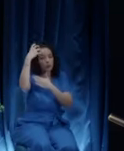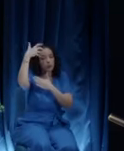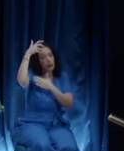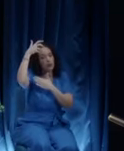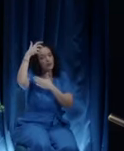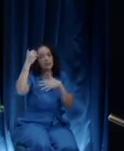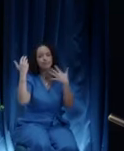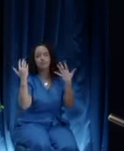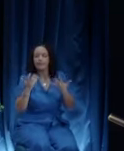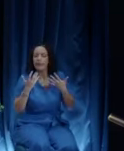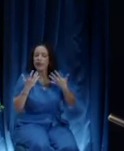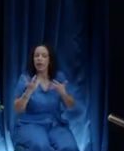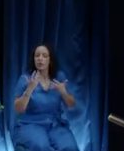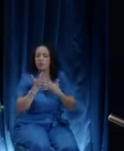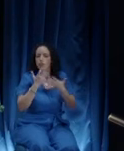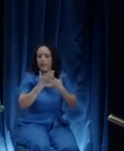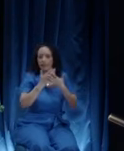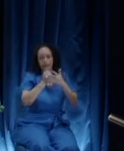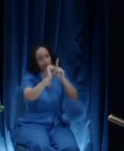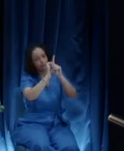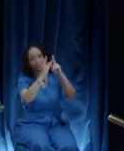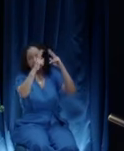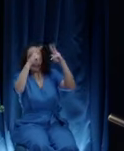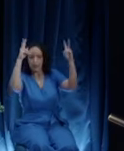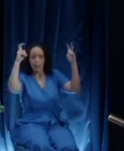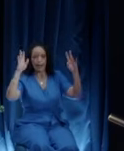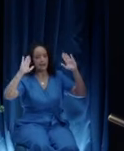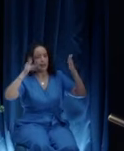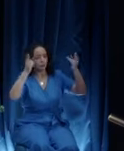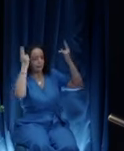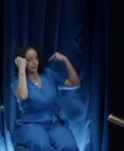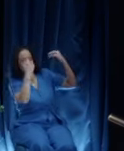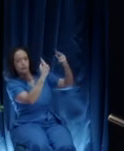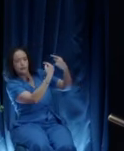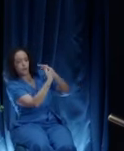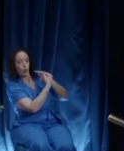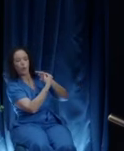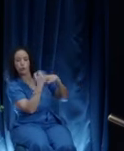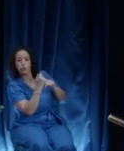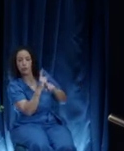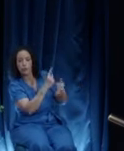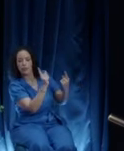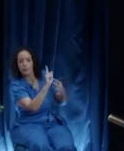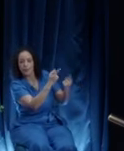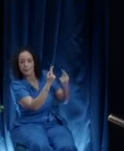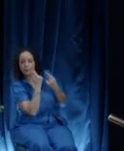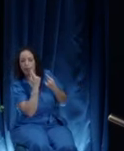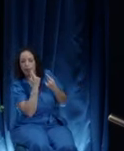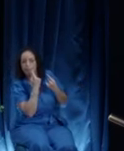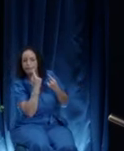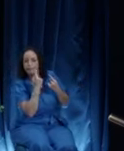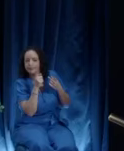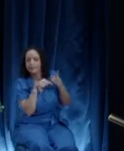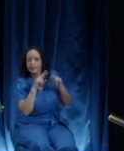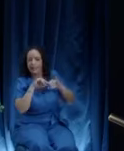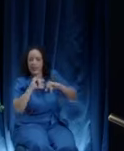at the mercy of the royal court, of the palace. They do what the palace says. And, you know, if you pull it against that,